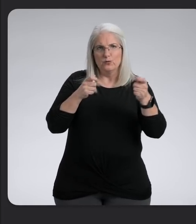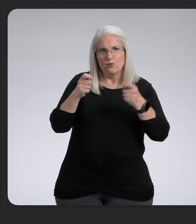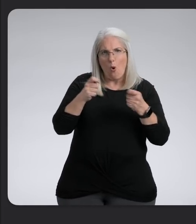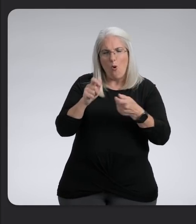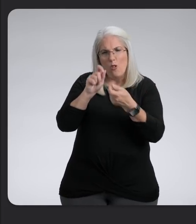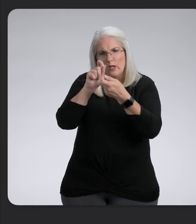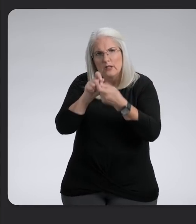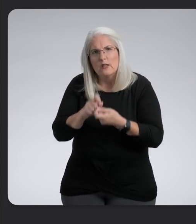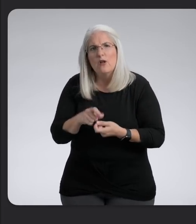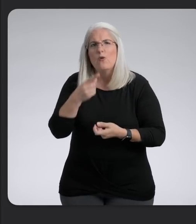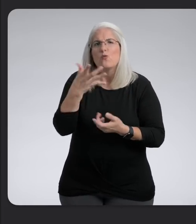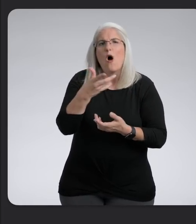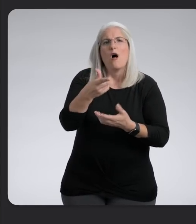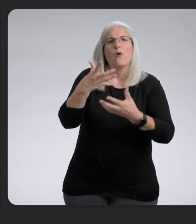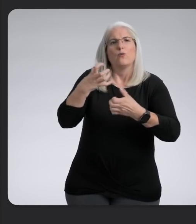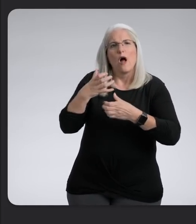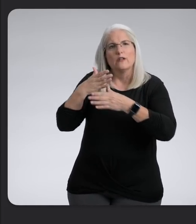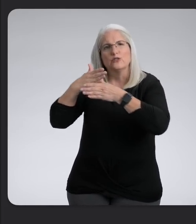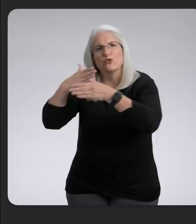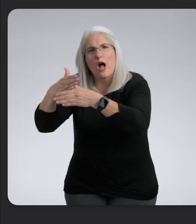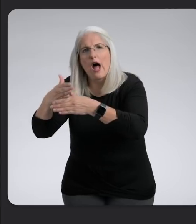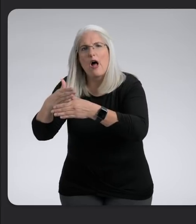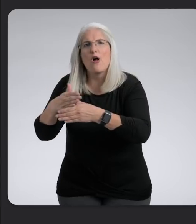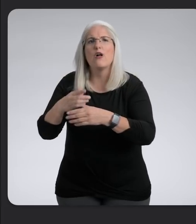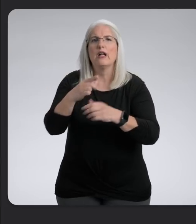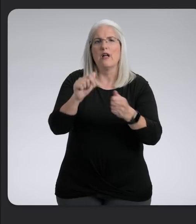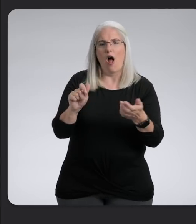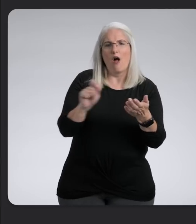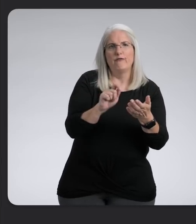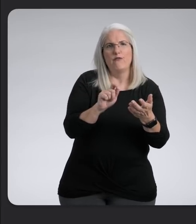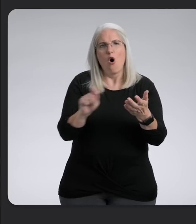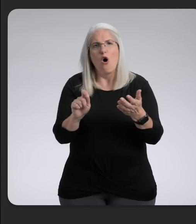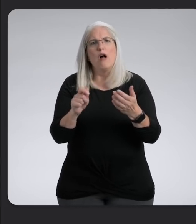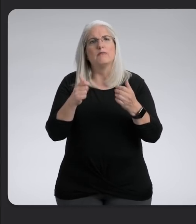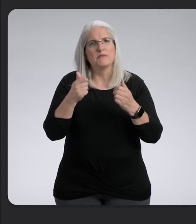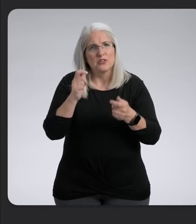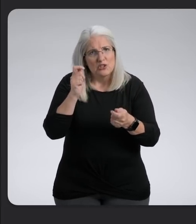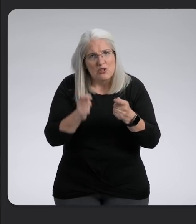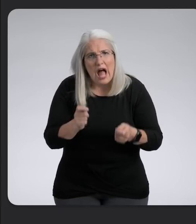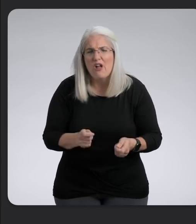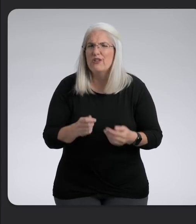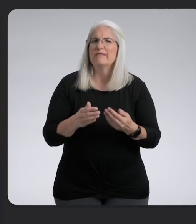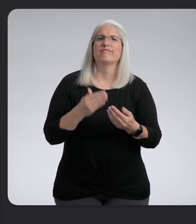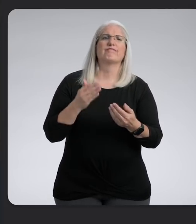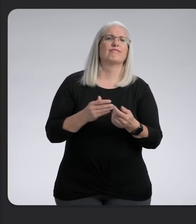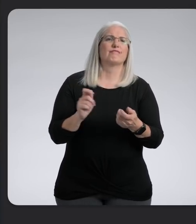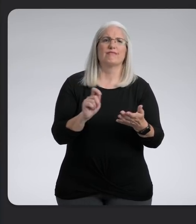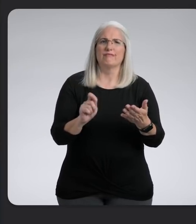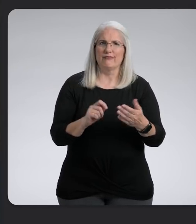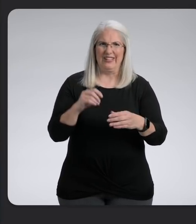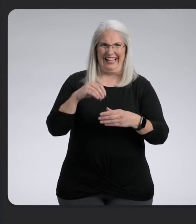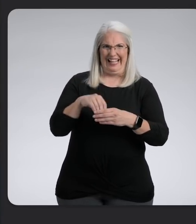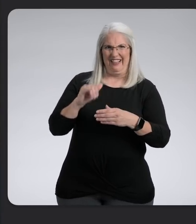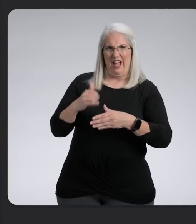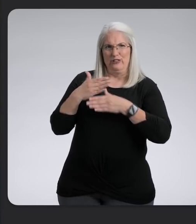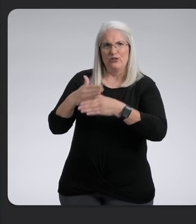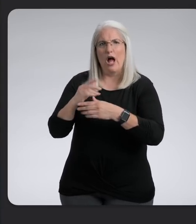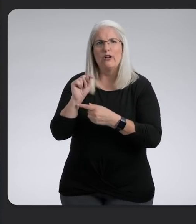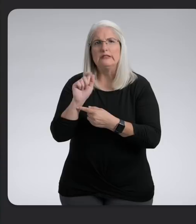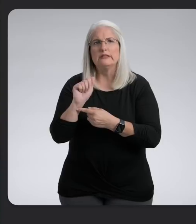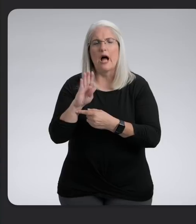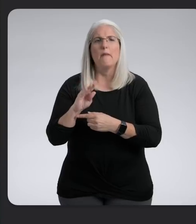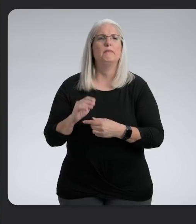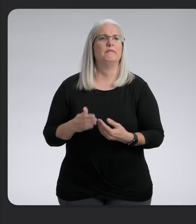you share and with whom. And you can make changes at any time right from the Sharing tab. Data you share is sent in an